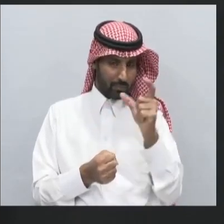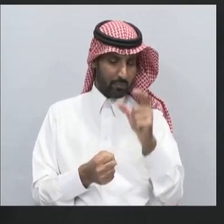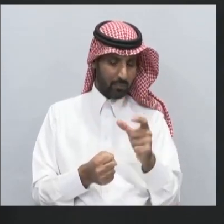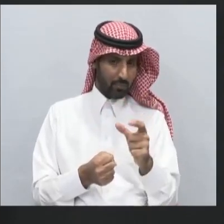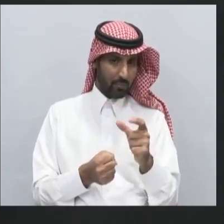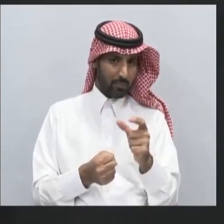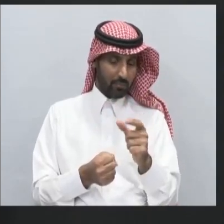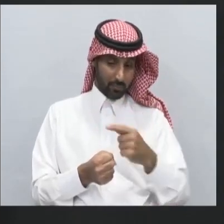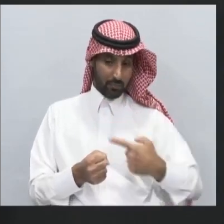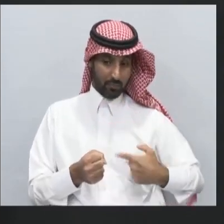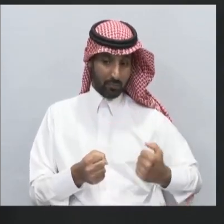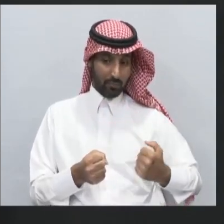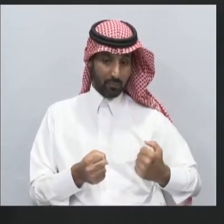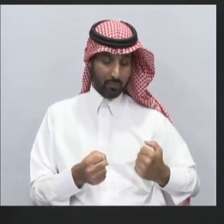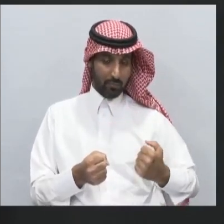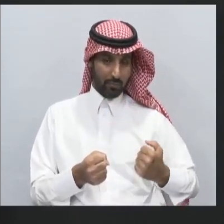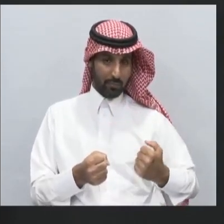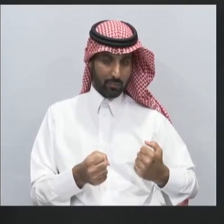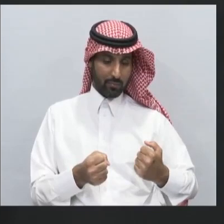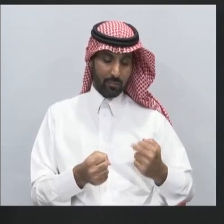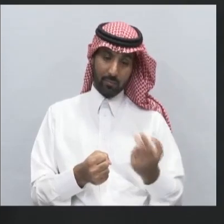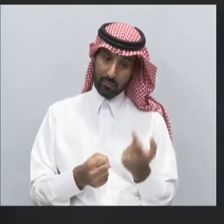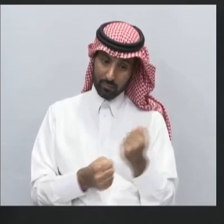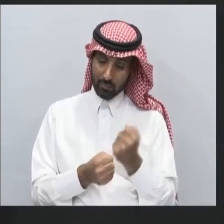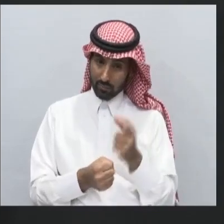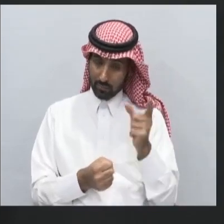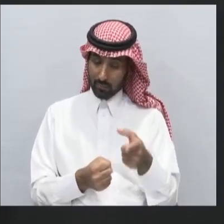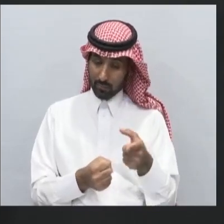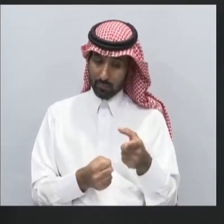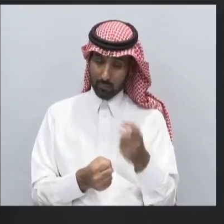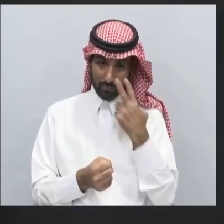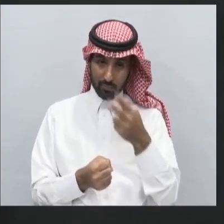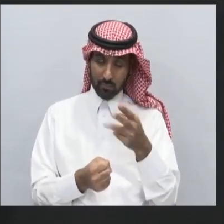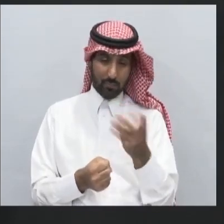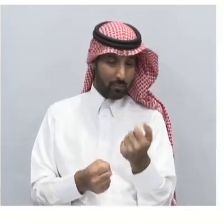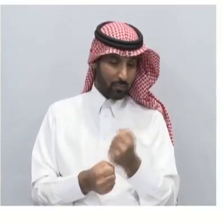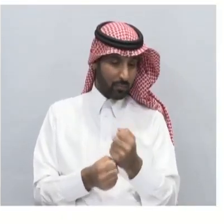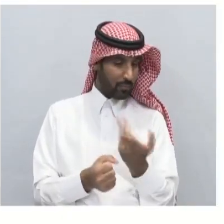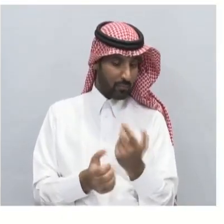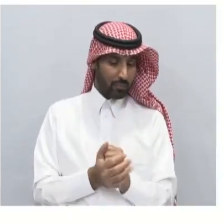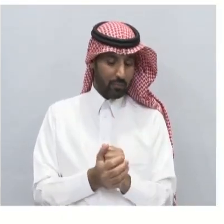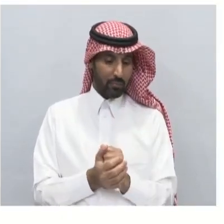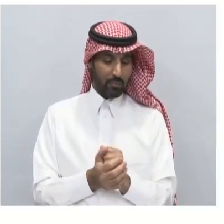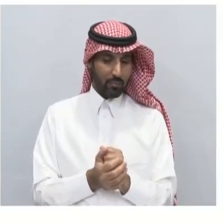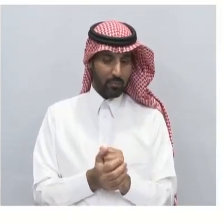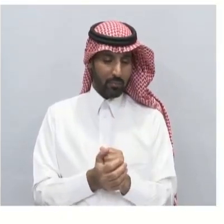sentence? Do they work as the verb of the sentence? Can you find the verb here? The